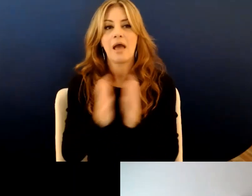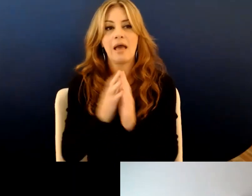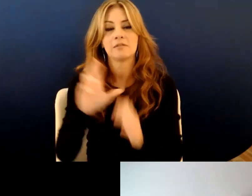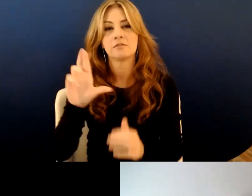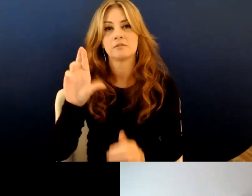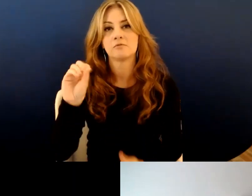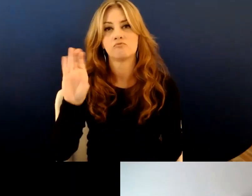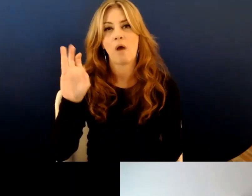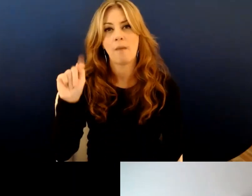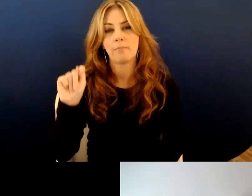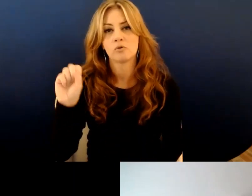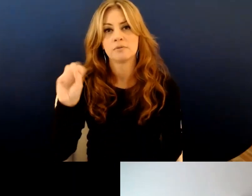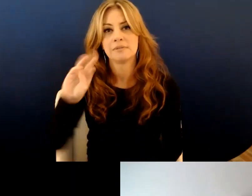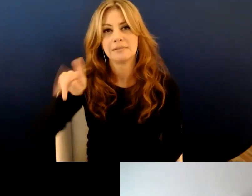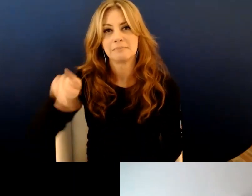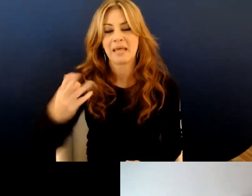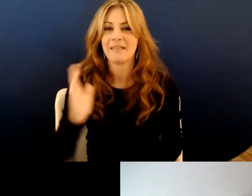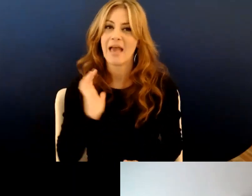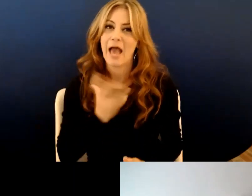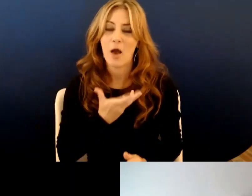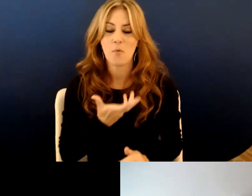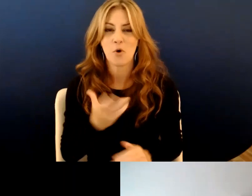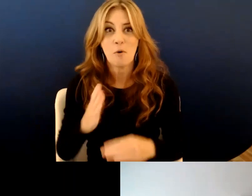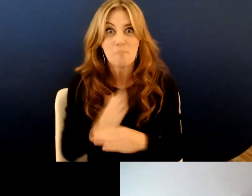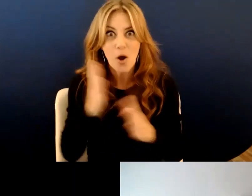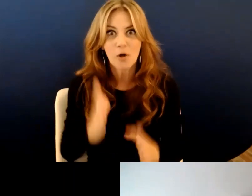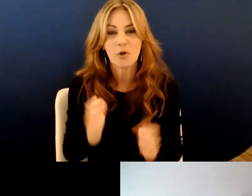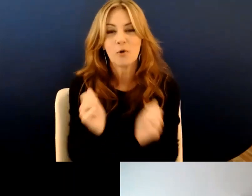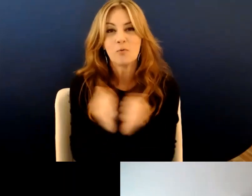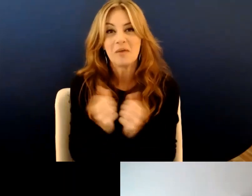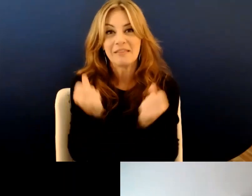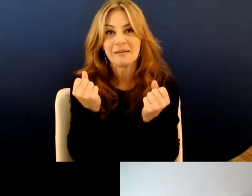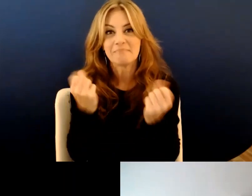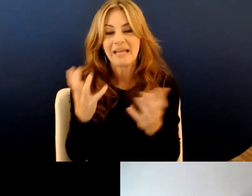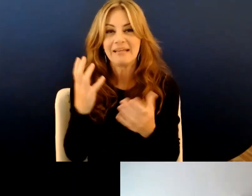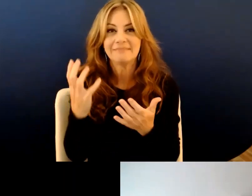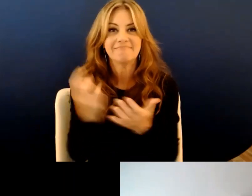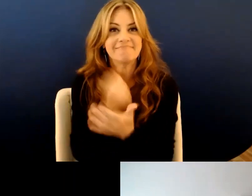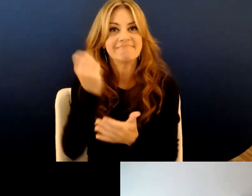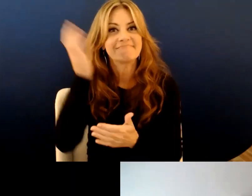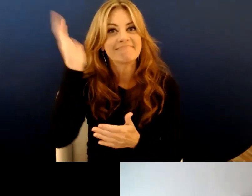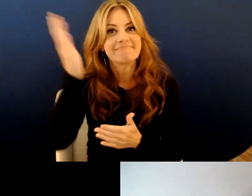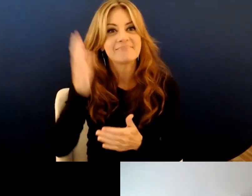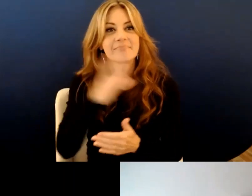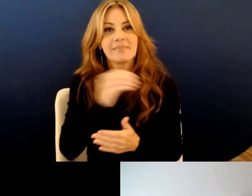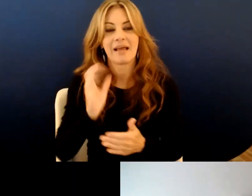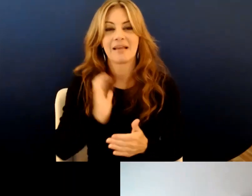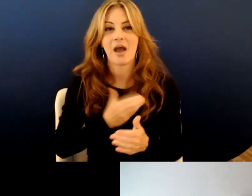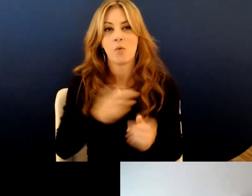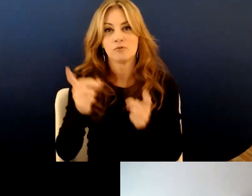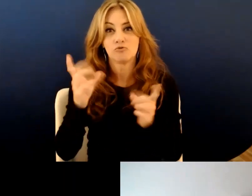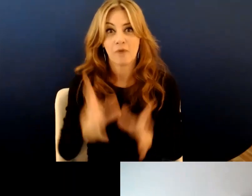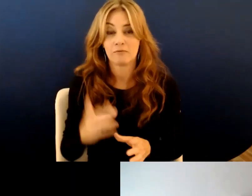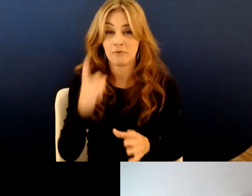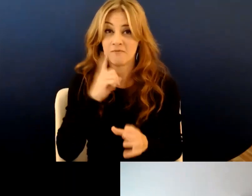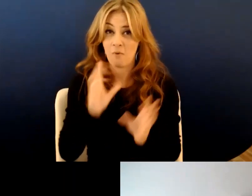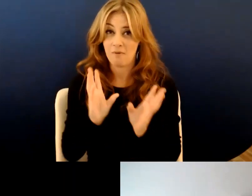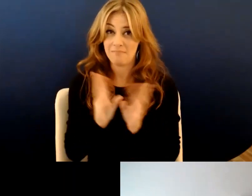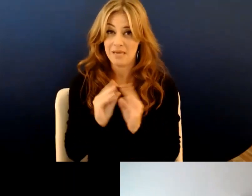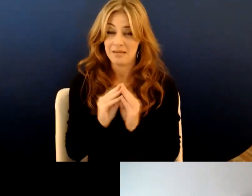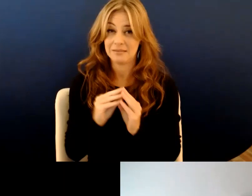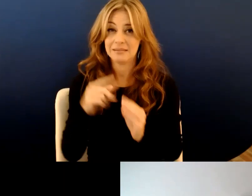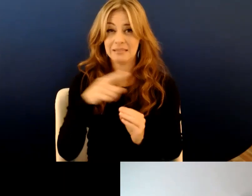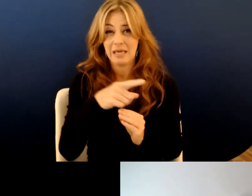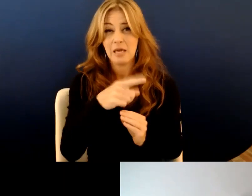who's my partner in so many of these inventive opportunities and our director of meetings, to both move